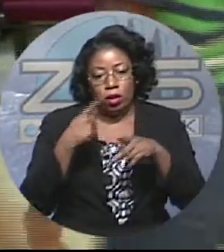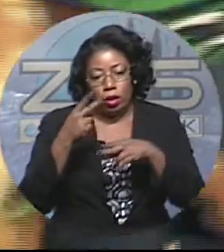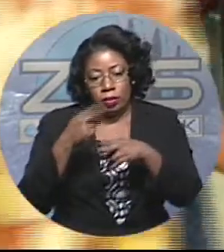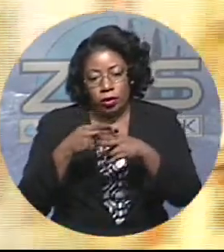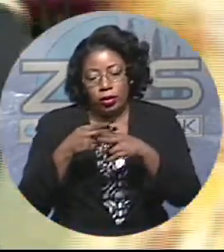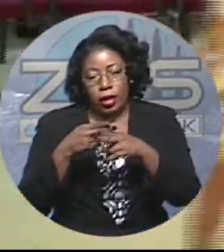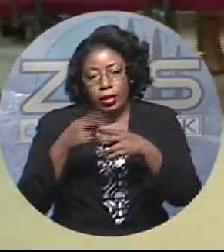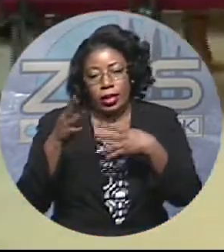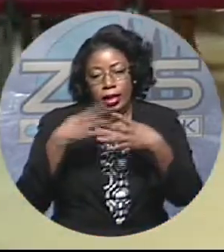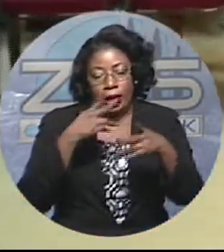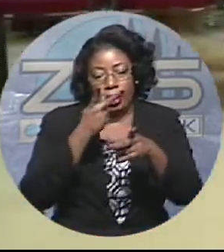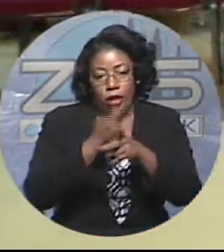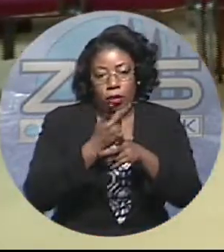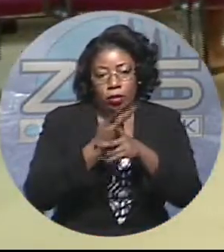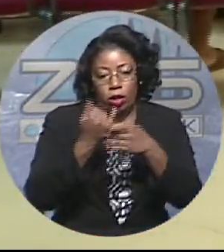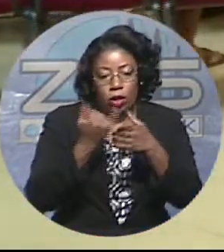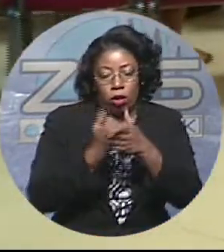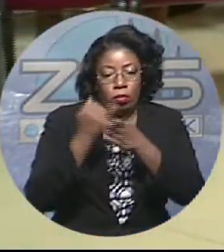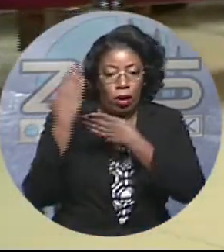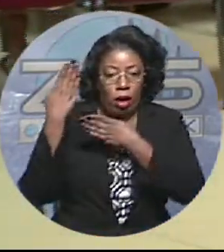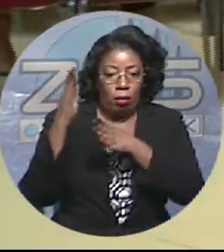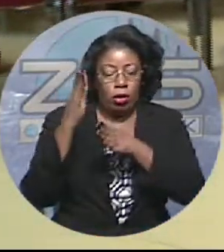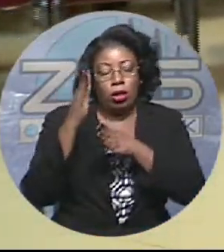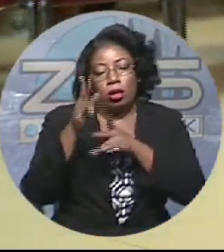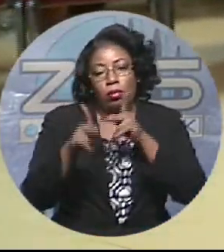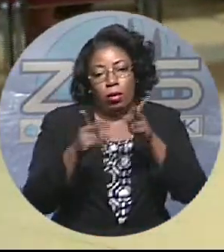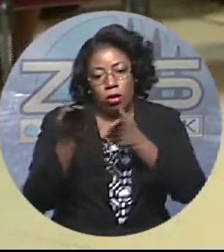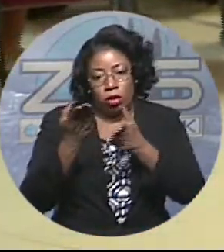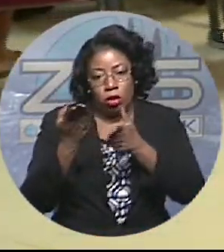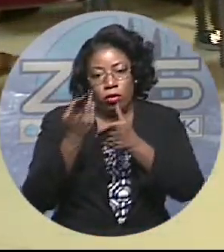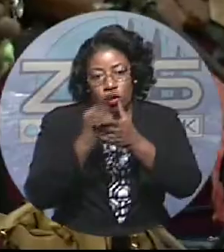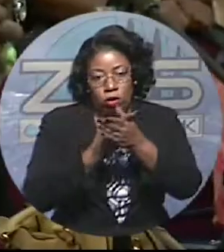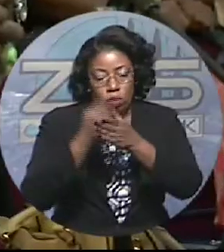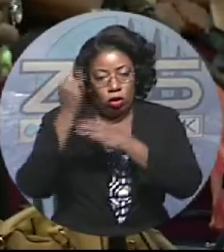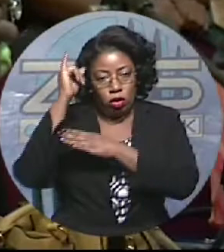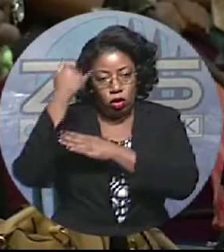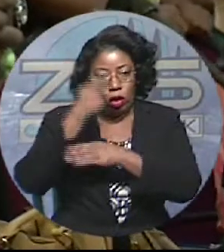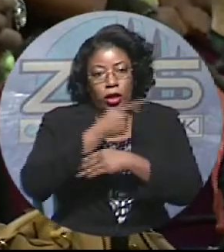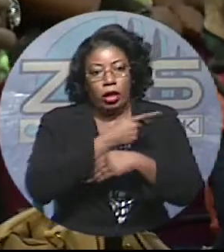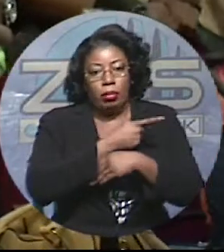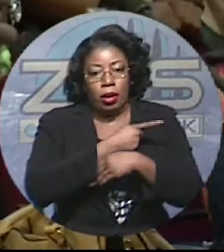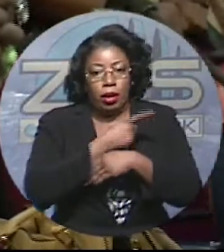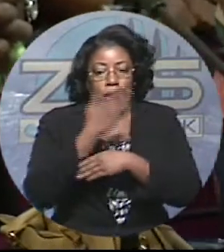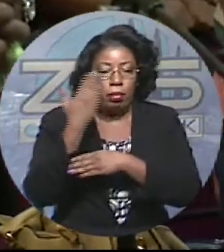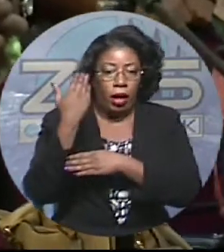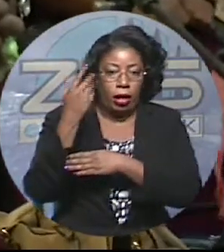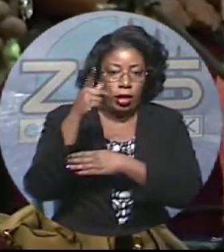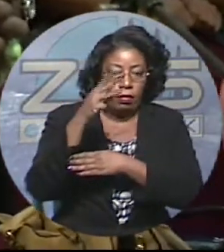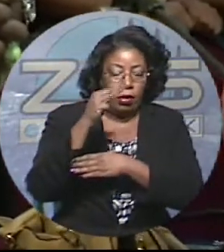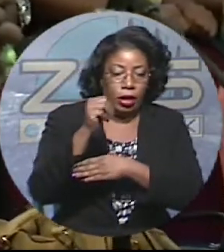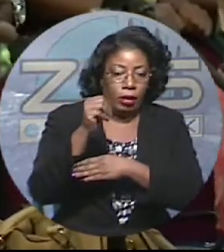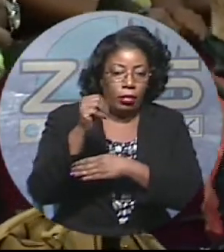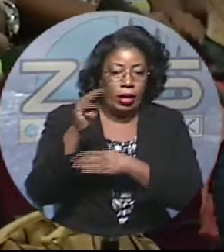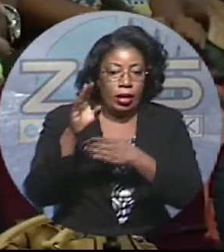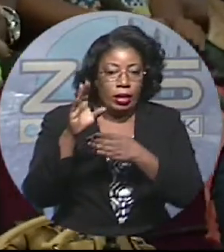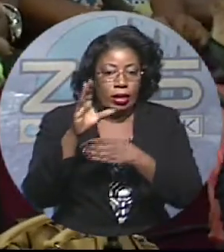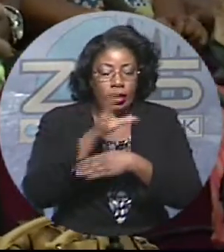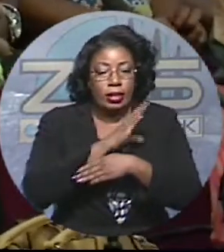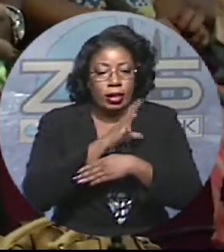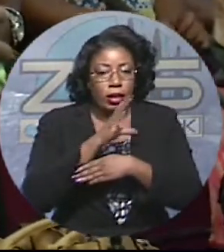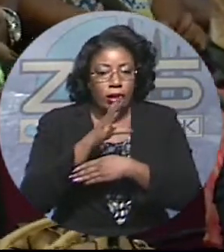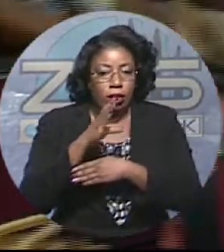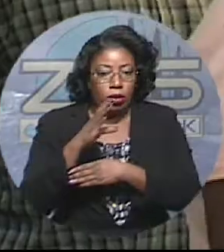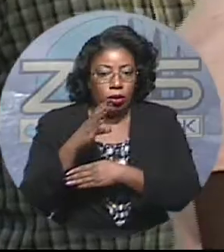as the gatekeepers include Bahamas Public Service Union President John Pinder and former Free National Movement Senator John